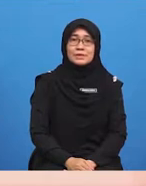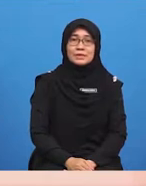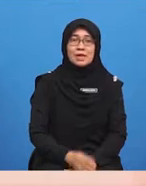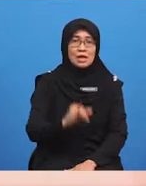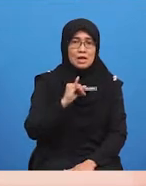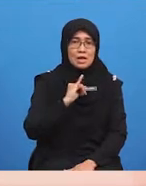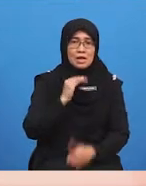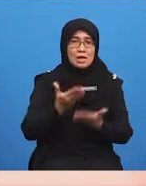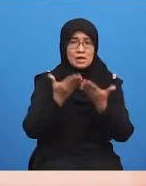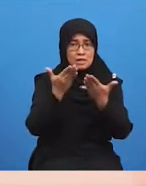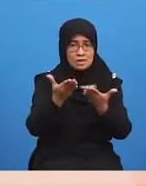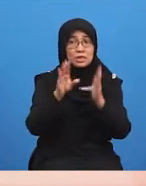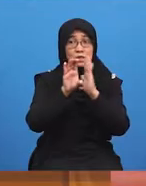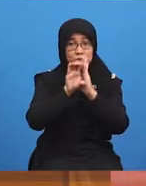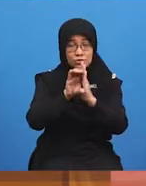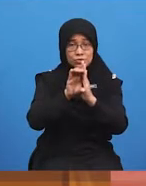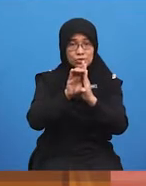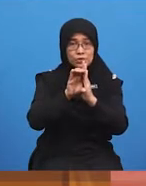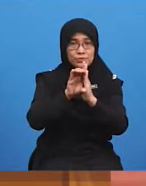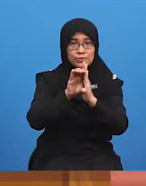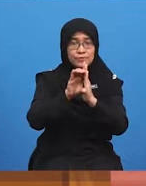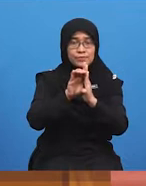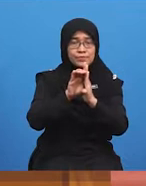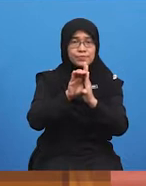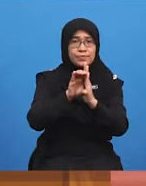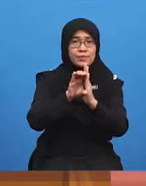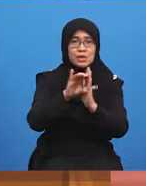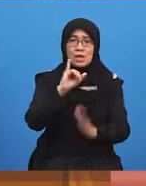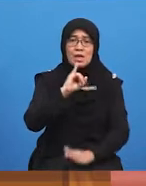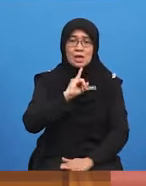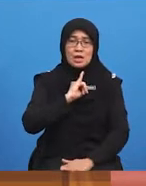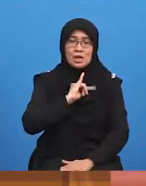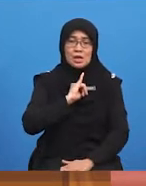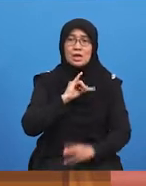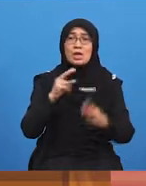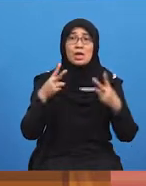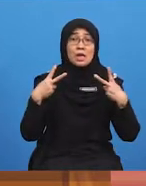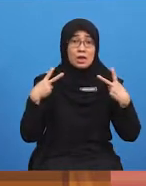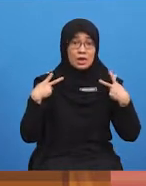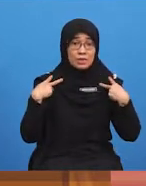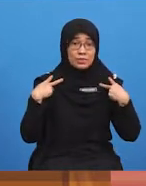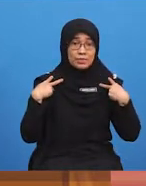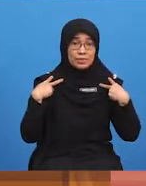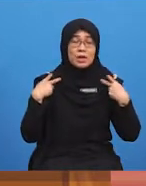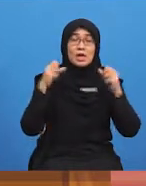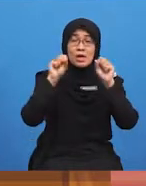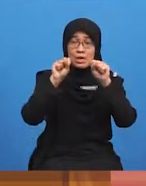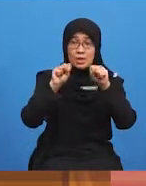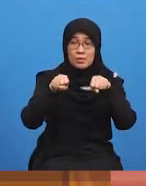I will give you another example. Instead of saying I have, you could also say